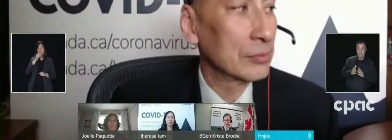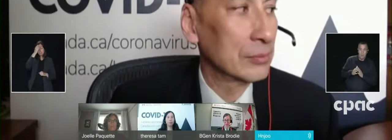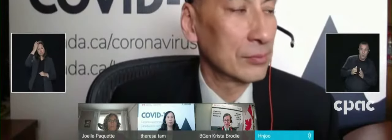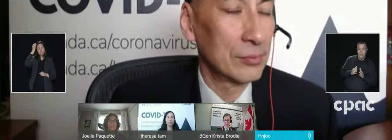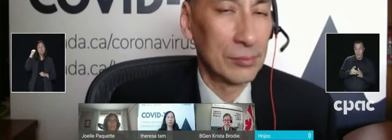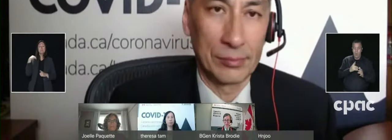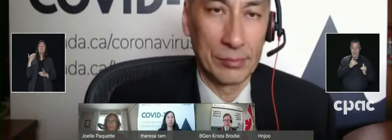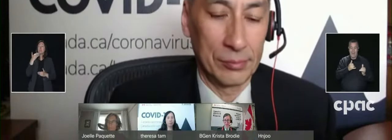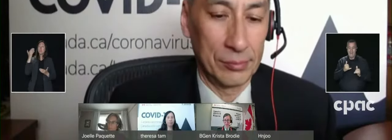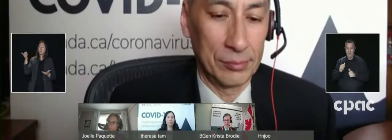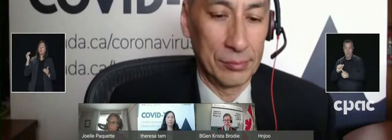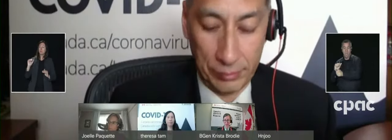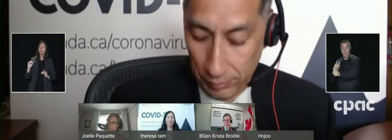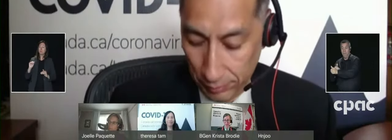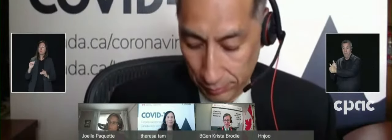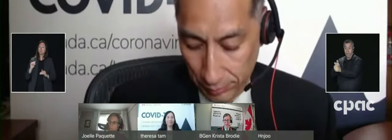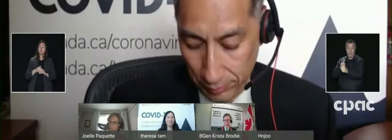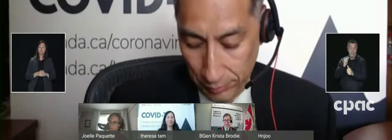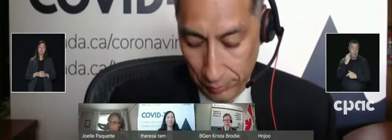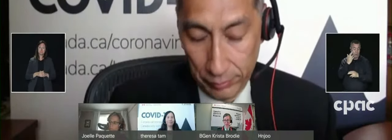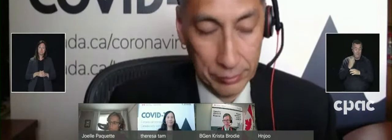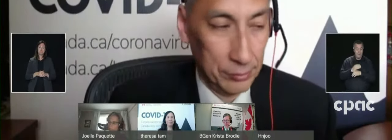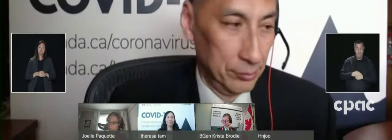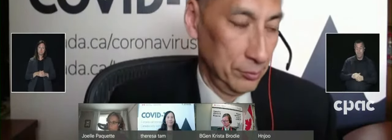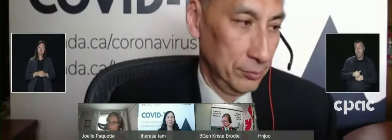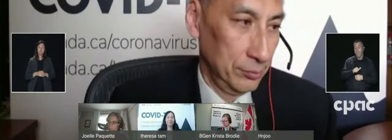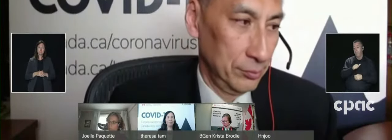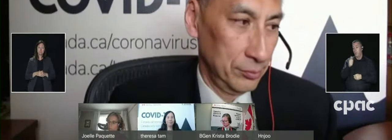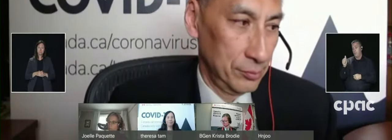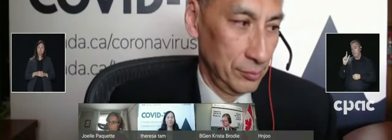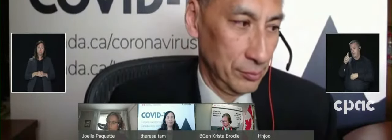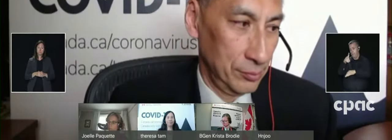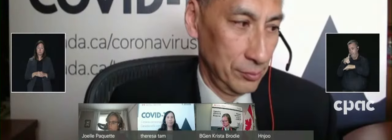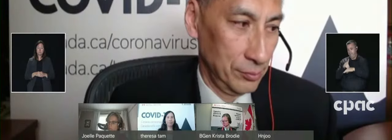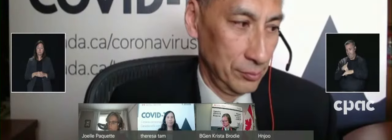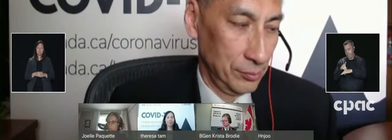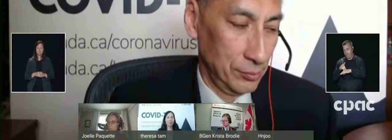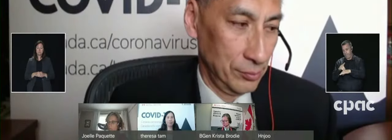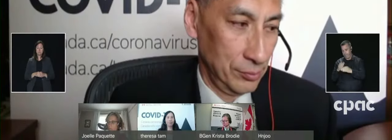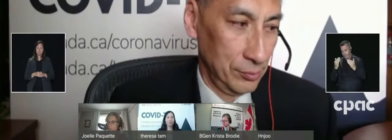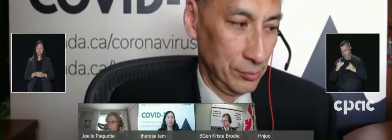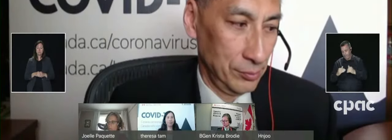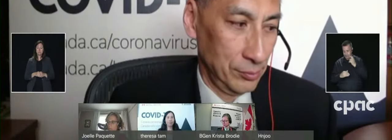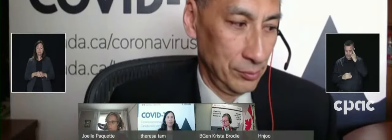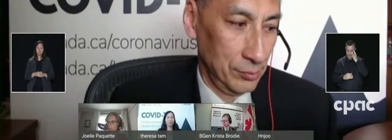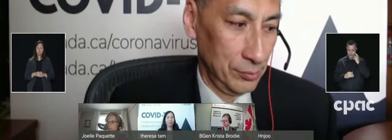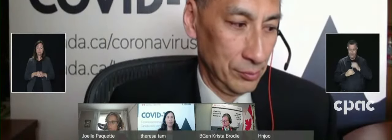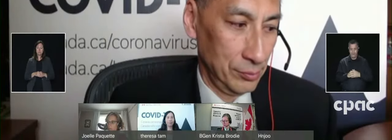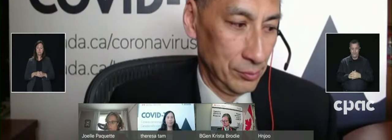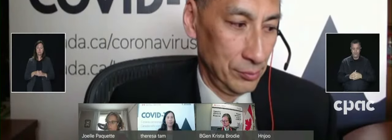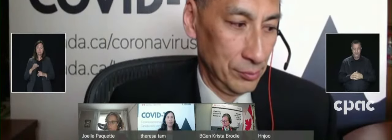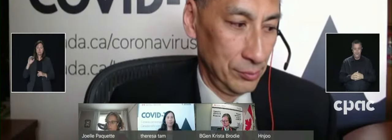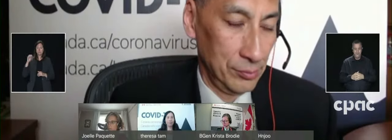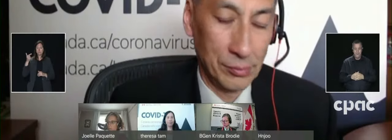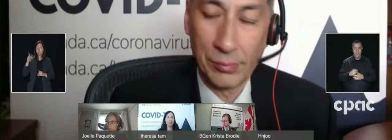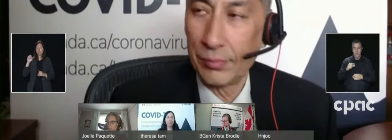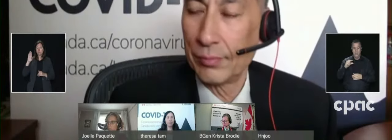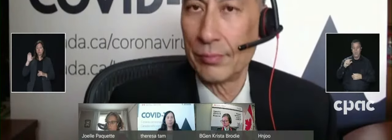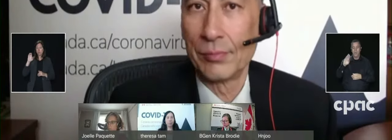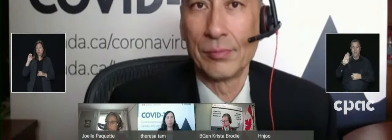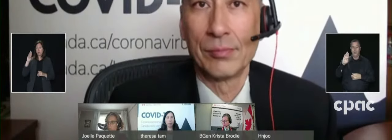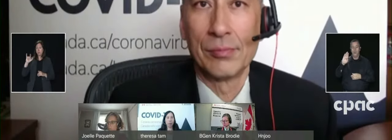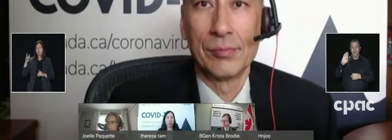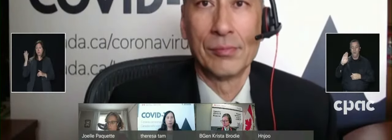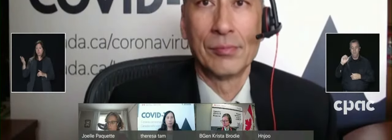Thank you, Dr. Njoo and Dr. Tam. Next question. Prochaine question. Thank you. The next question is from Marika Walsh from the Globe and Mail. Please